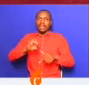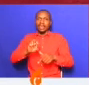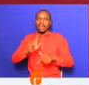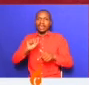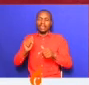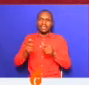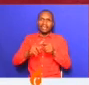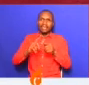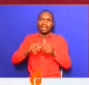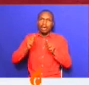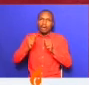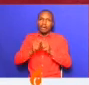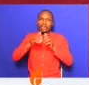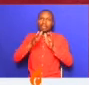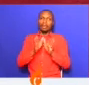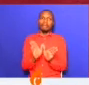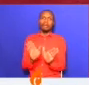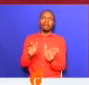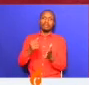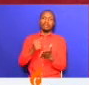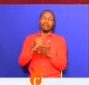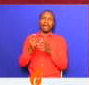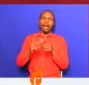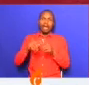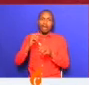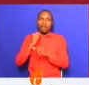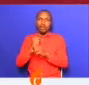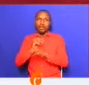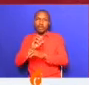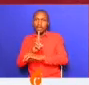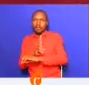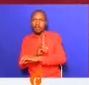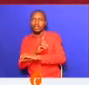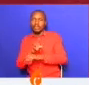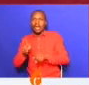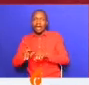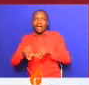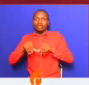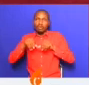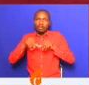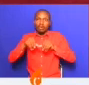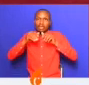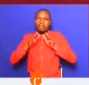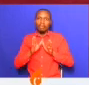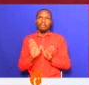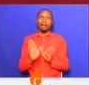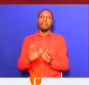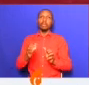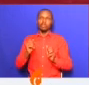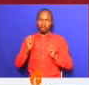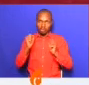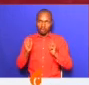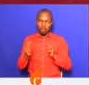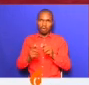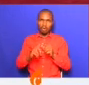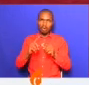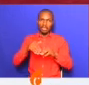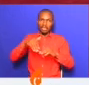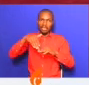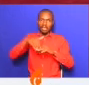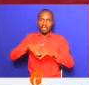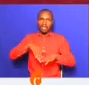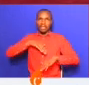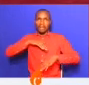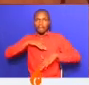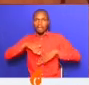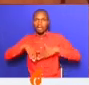requires public officer to carry out his duties in a way that it maintains public confidence in the integrity